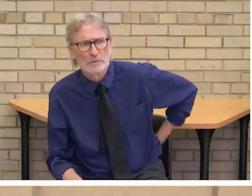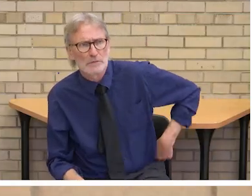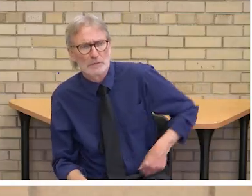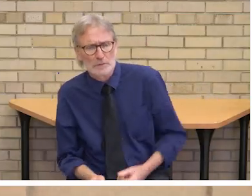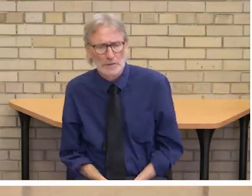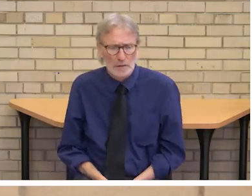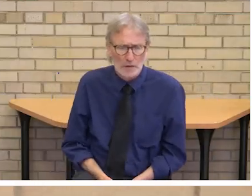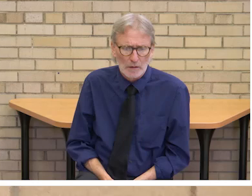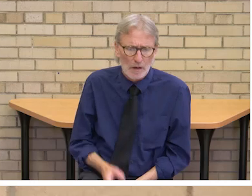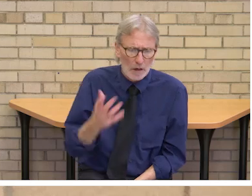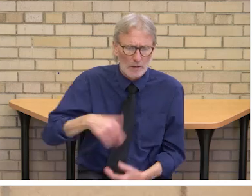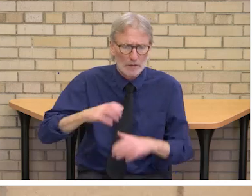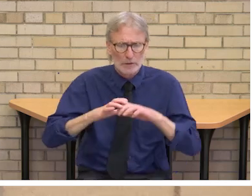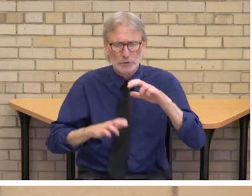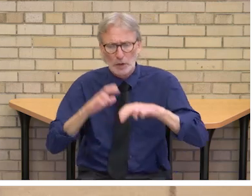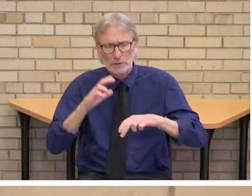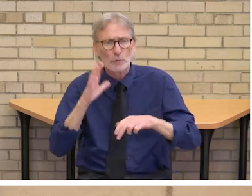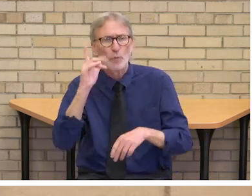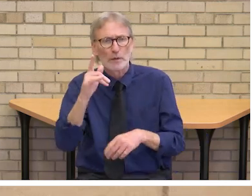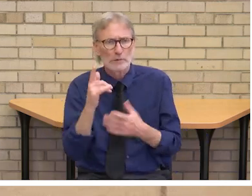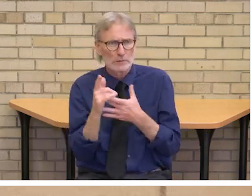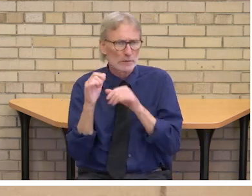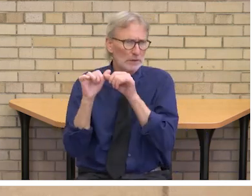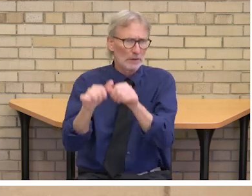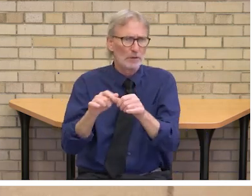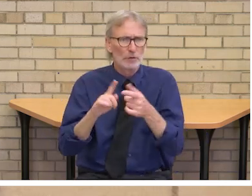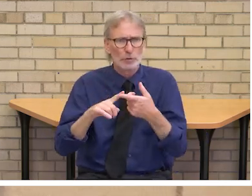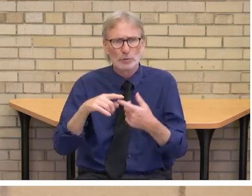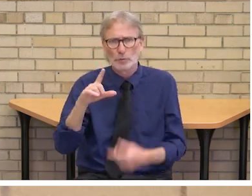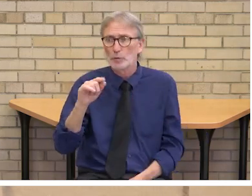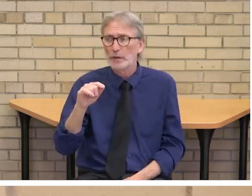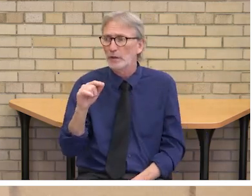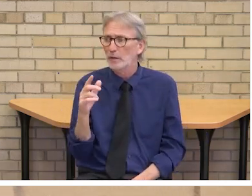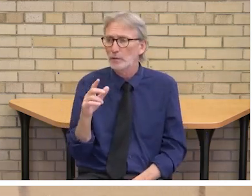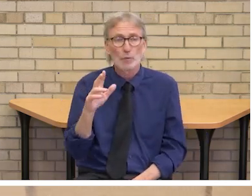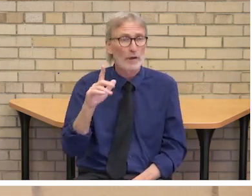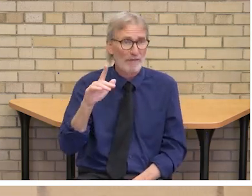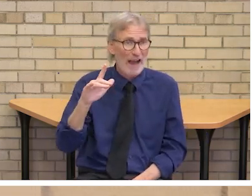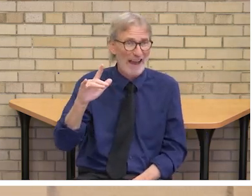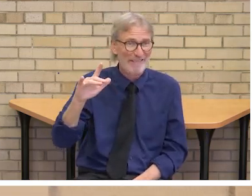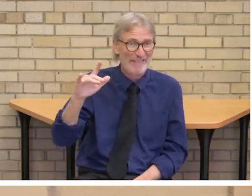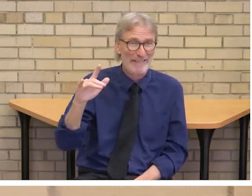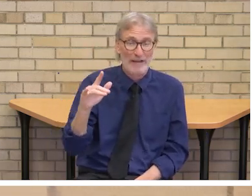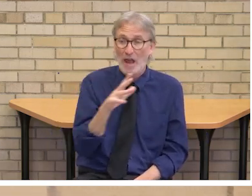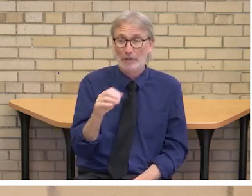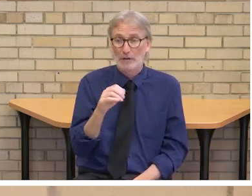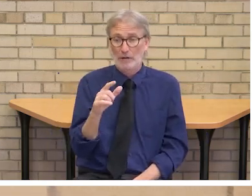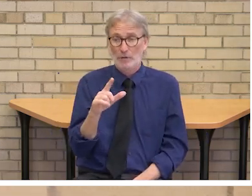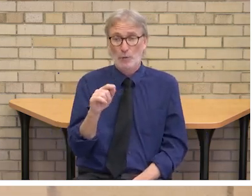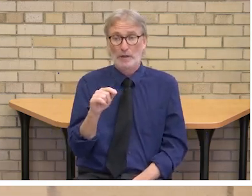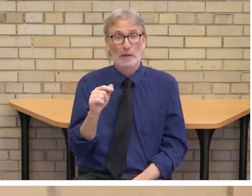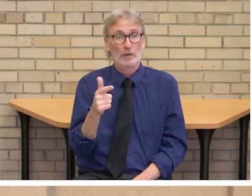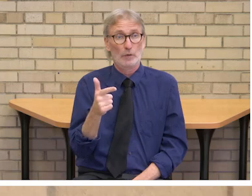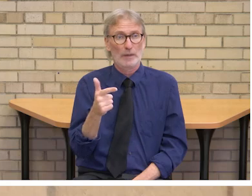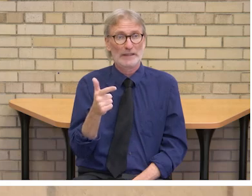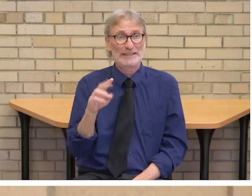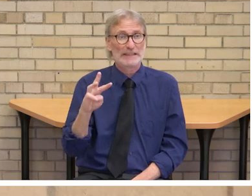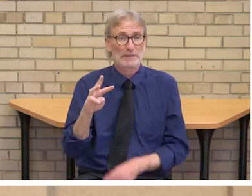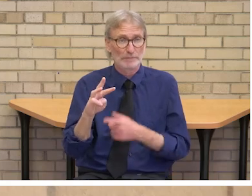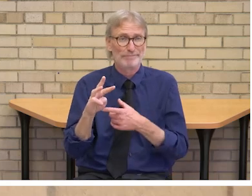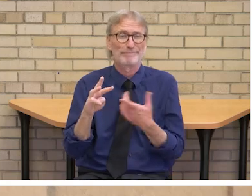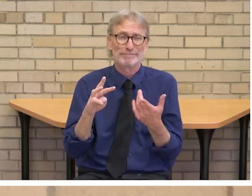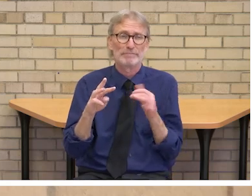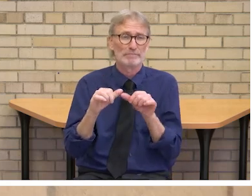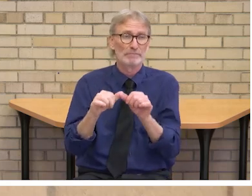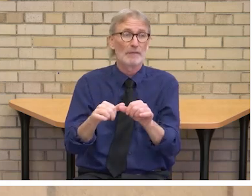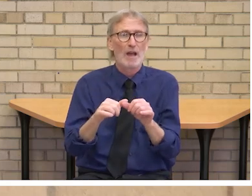So construction will continue into 2025, into 2026, and